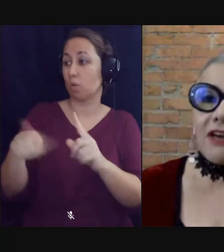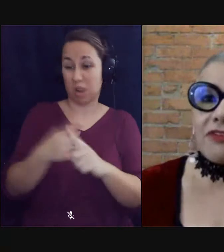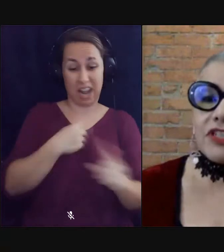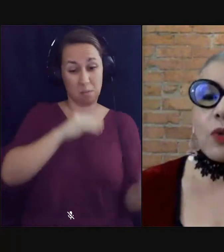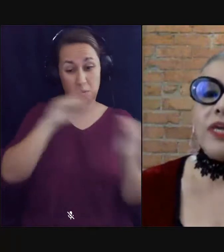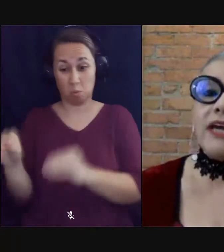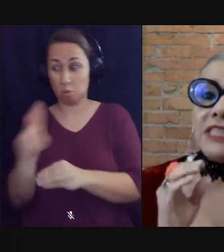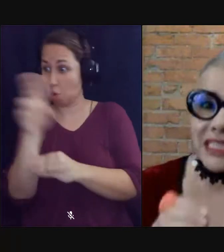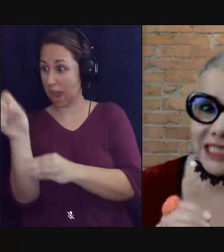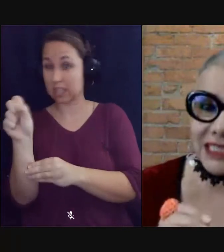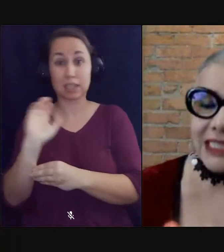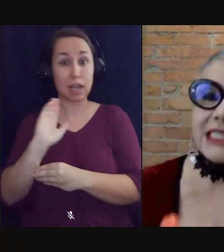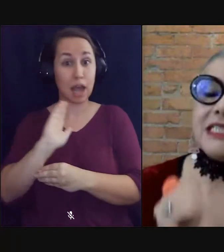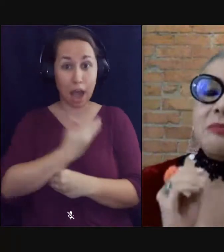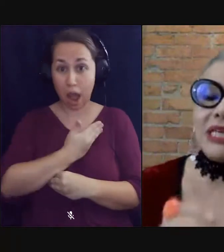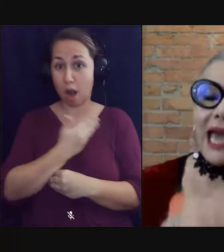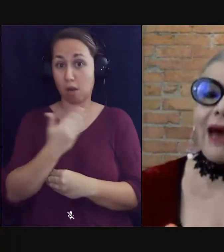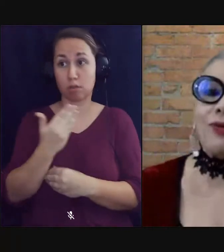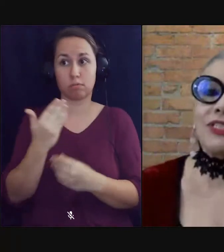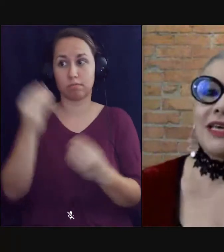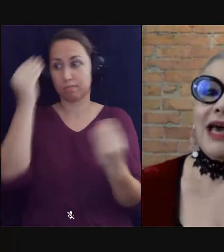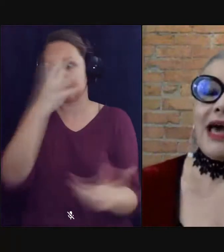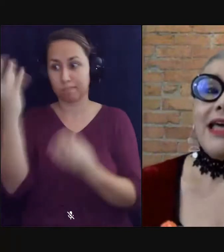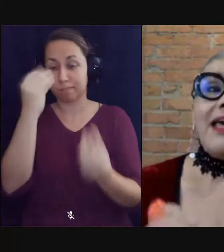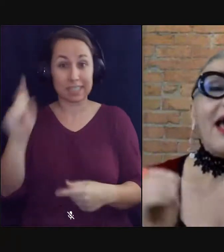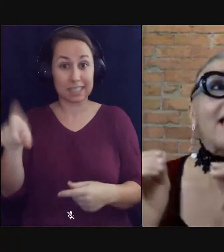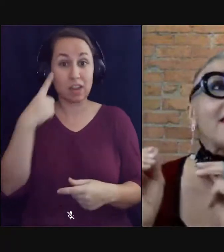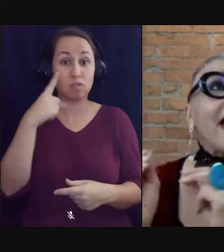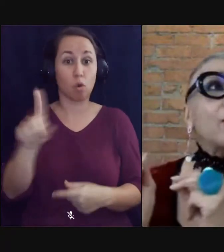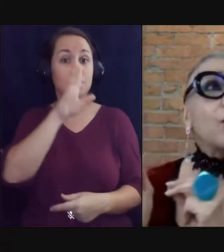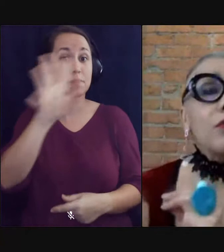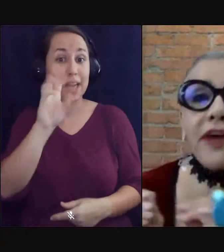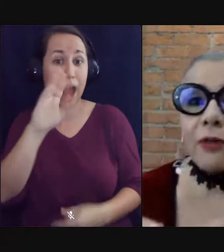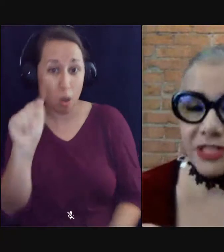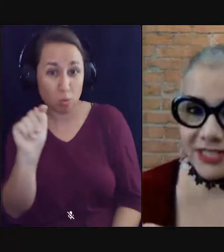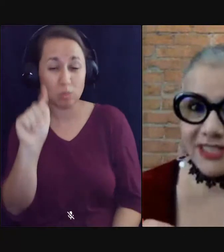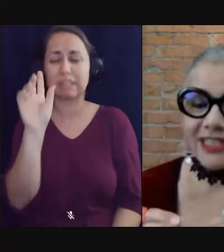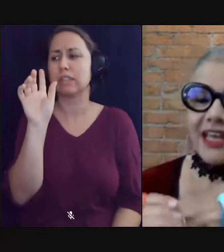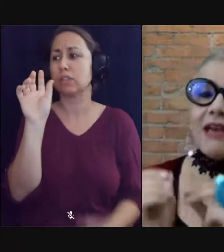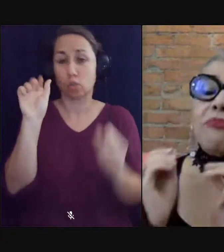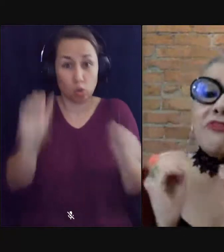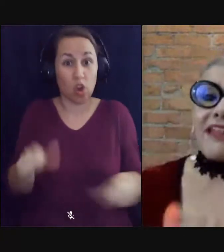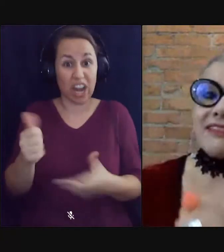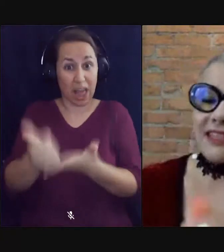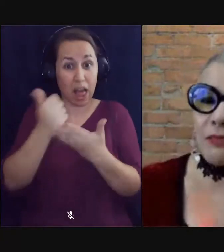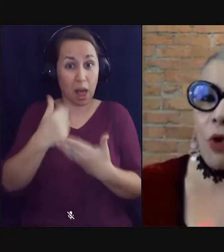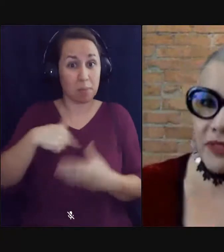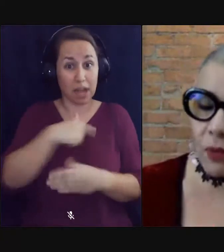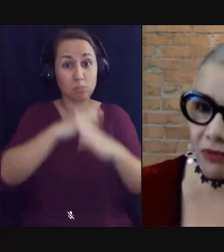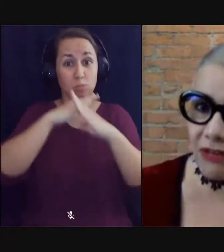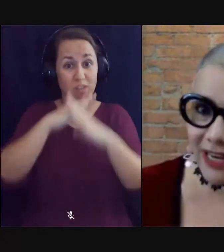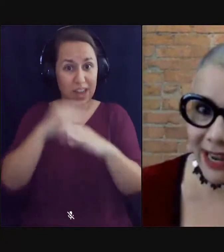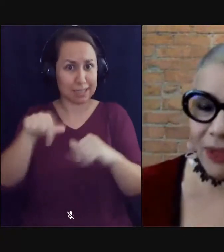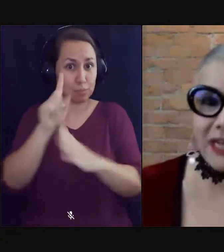of coverage that we have needed to speak out that could have helped us prevent this moment